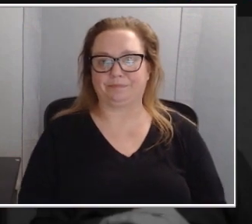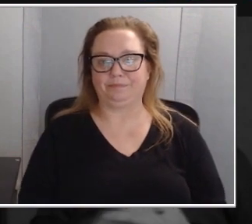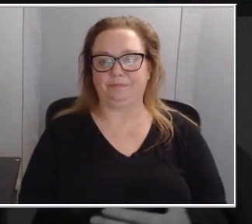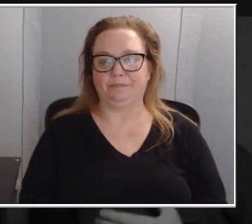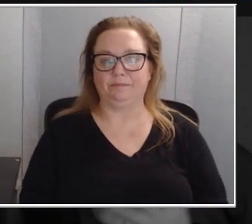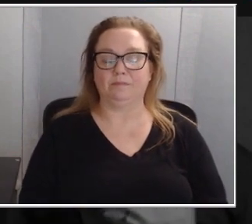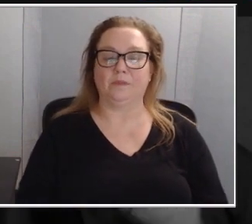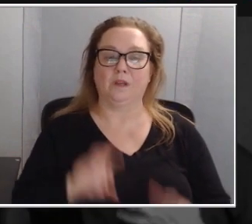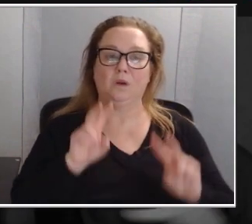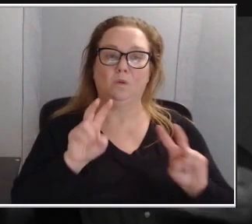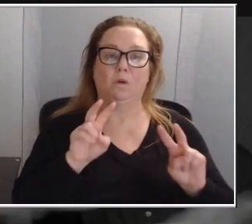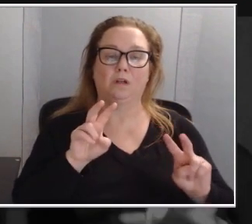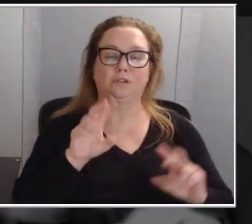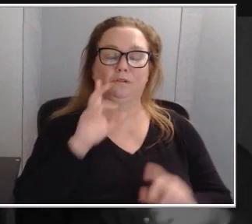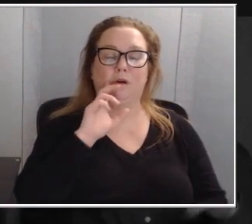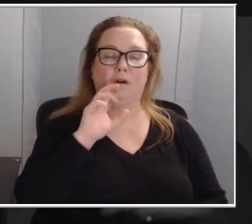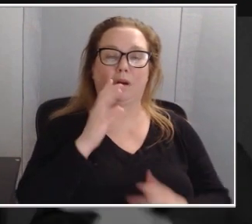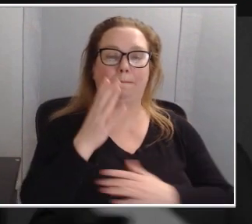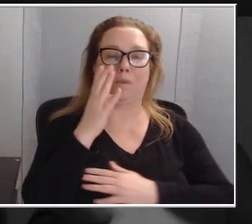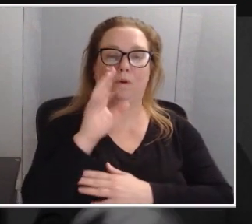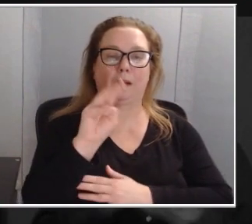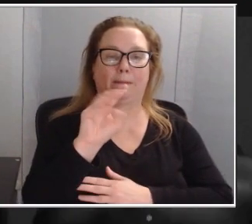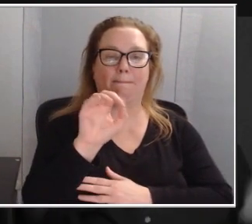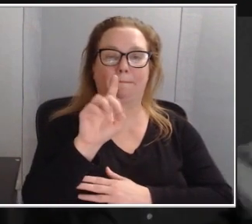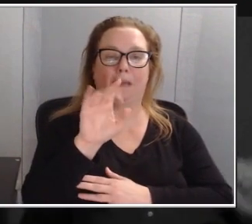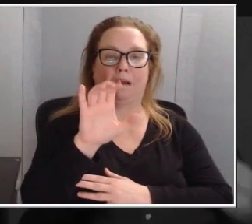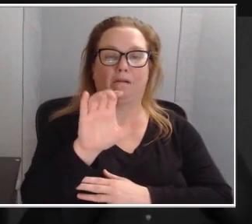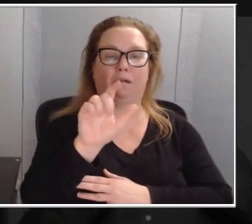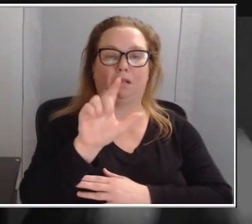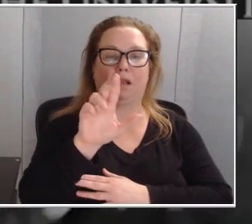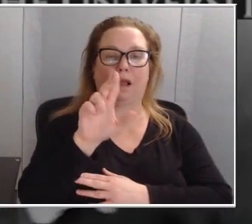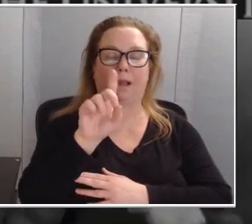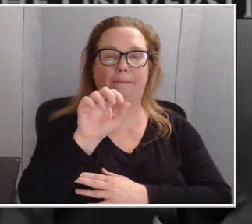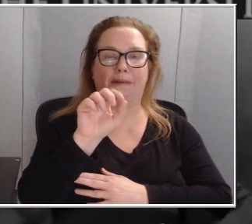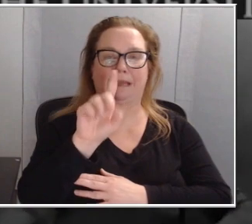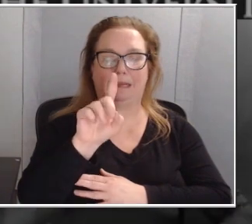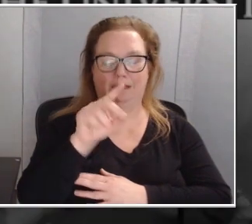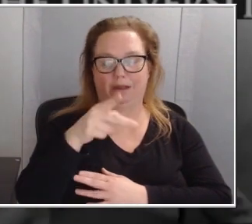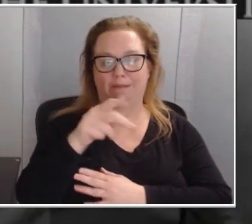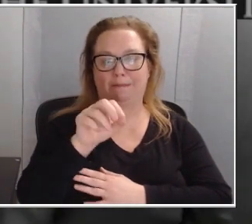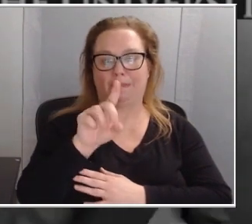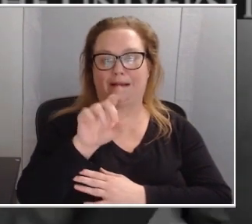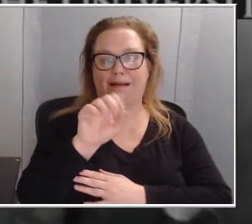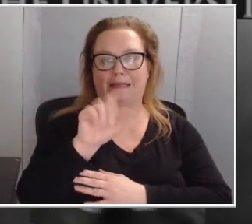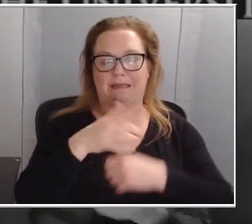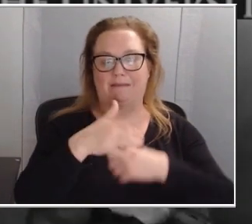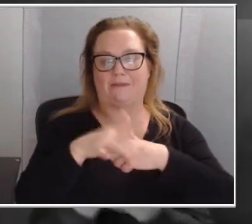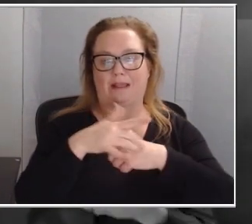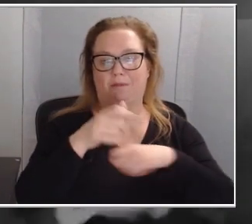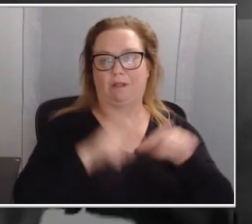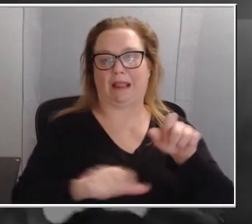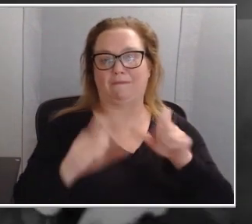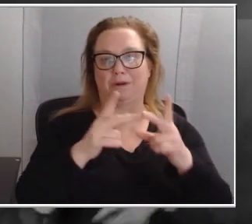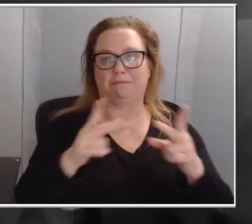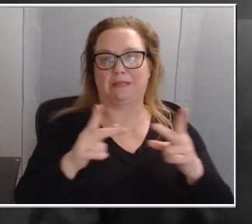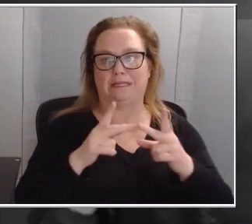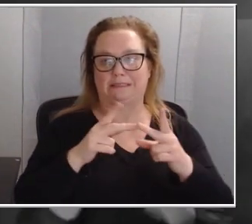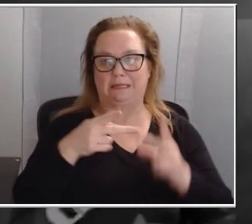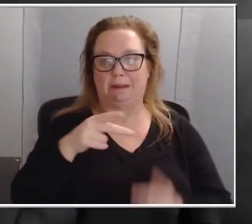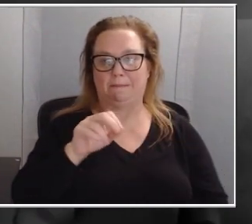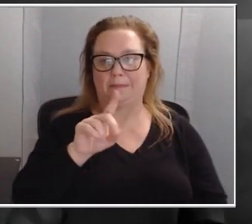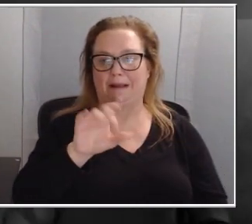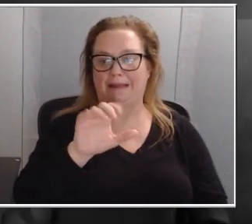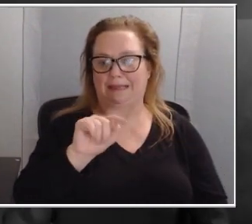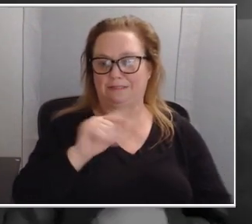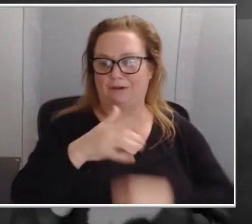Subscribe to our Morning Medical Update and Open Mics with Dr. Stites podcasts. Now, everywhere podcasts are available.